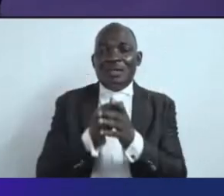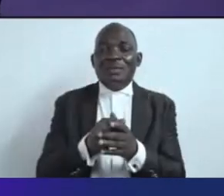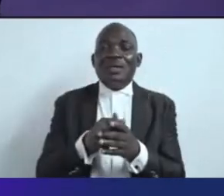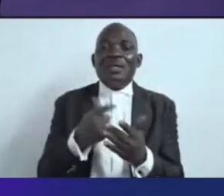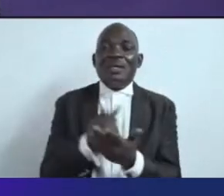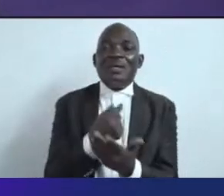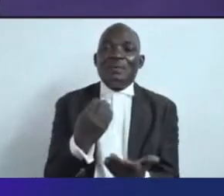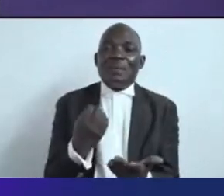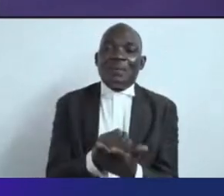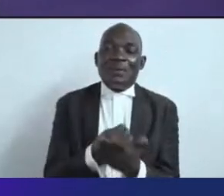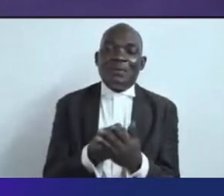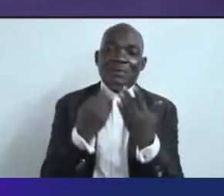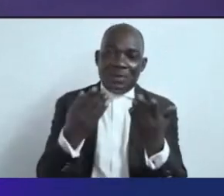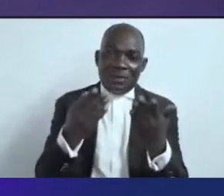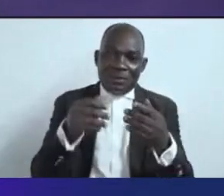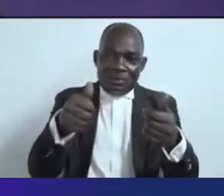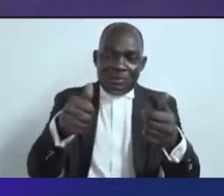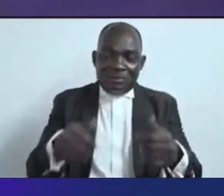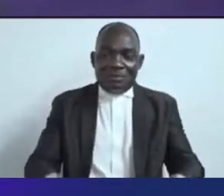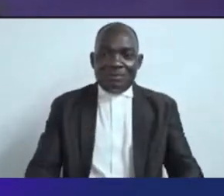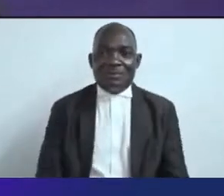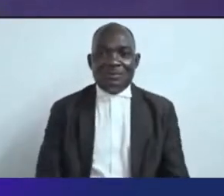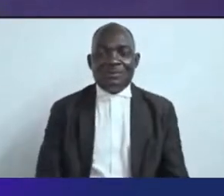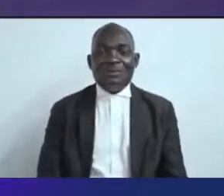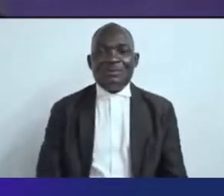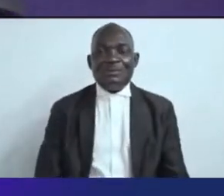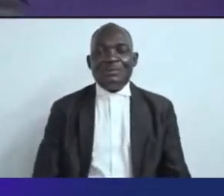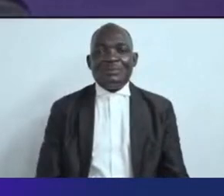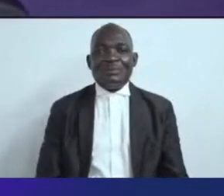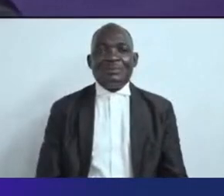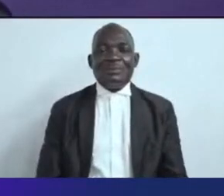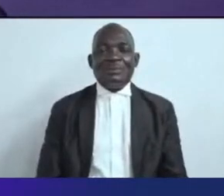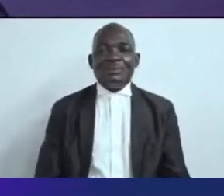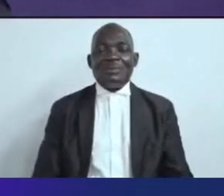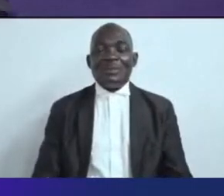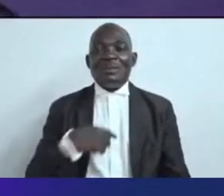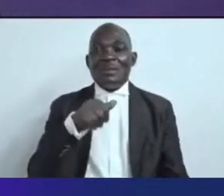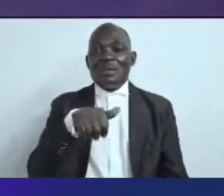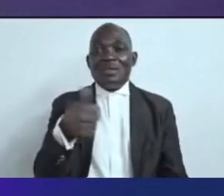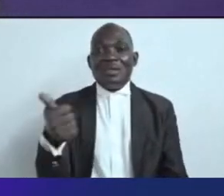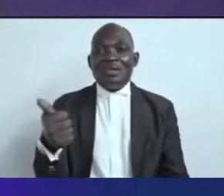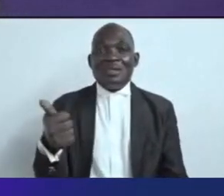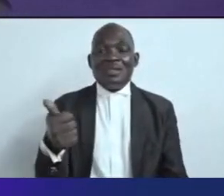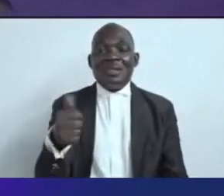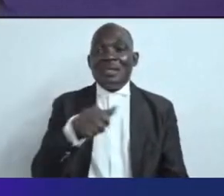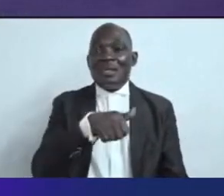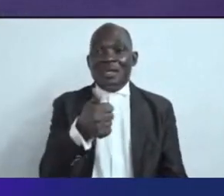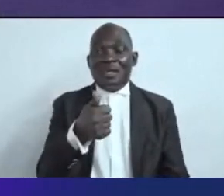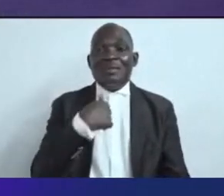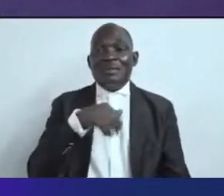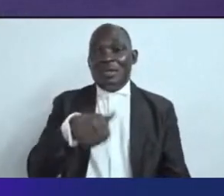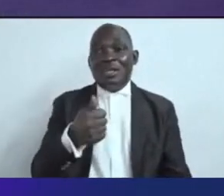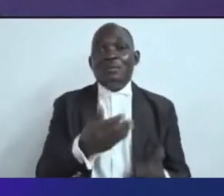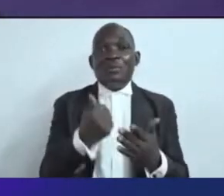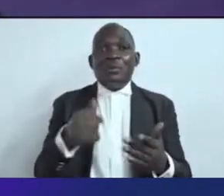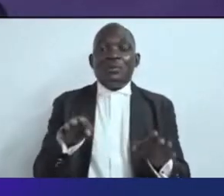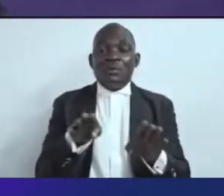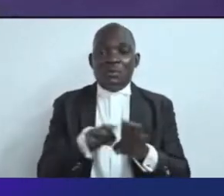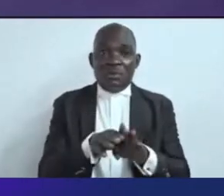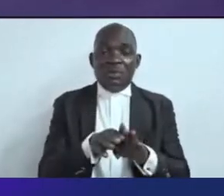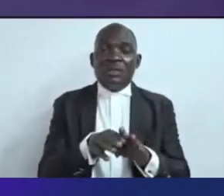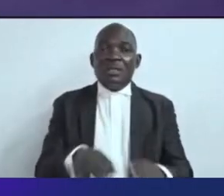economy. Thank you. Now, we have something else to do before we close, which